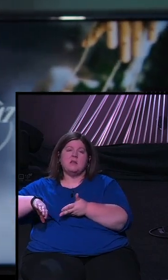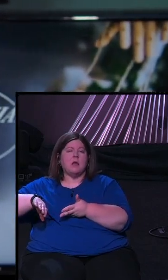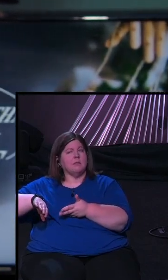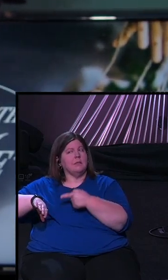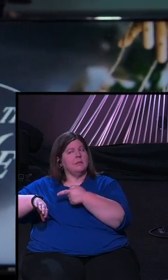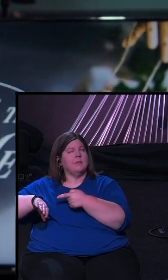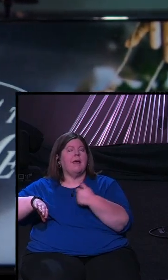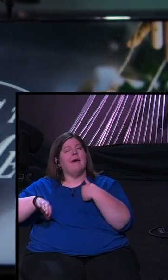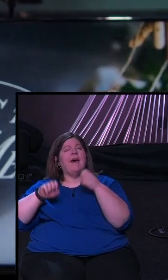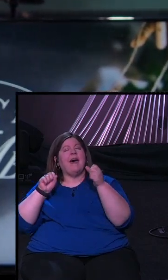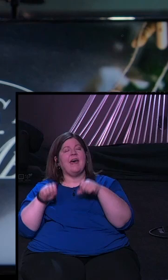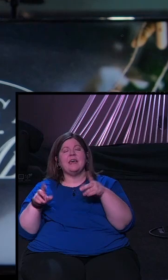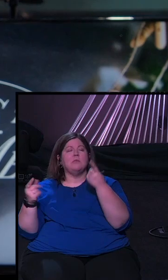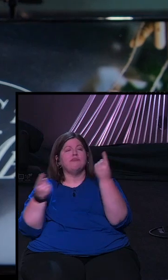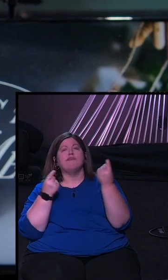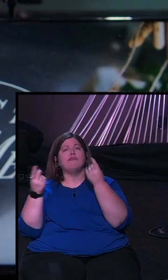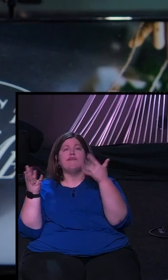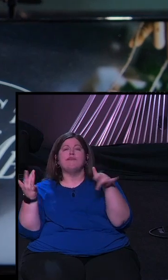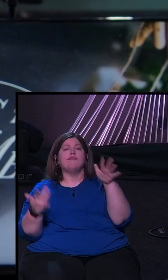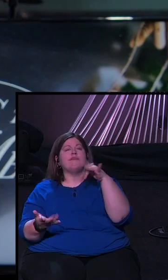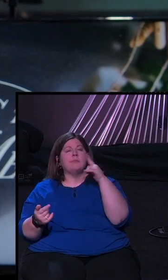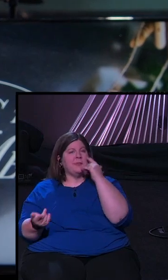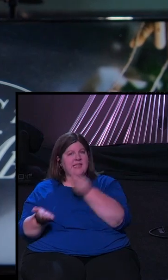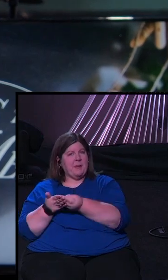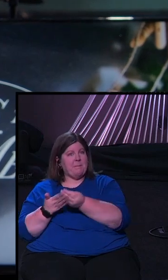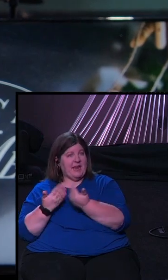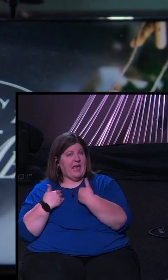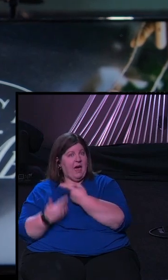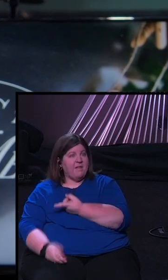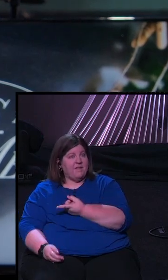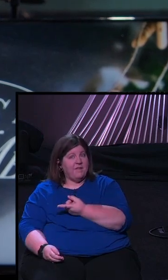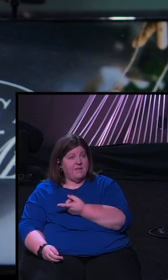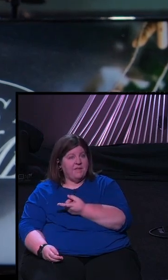can kind of do what I want, whenever I want, for as long as I want,